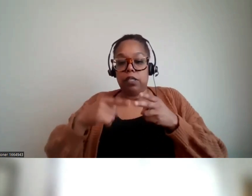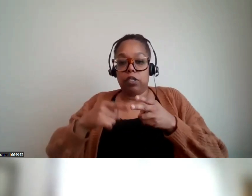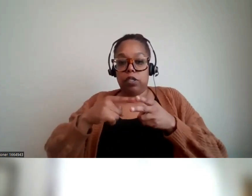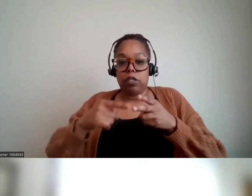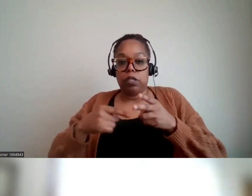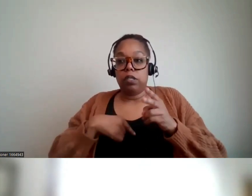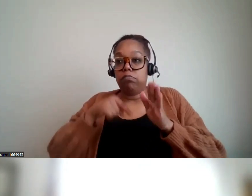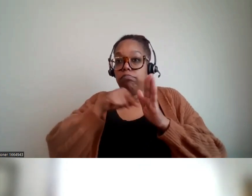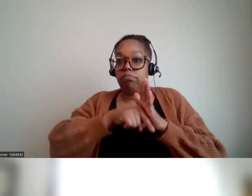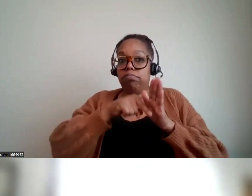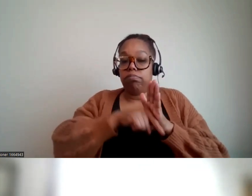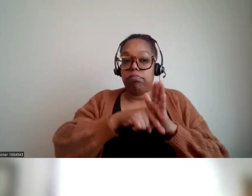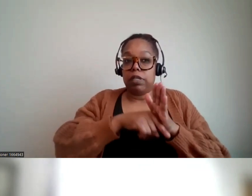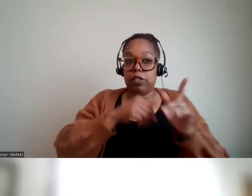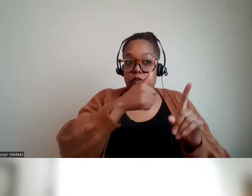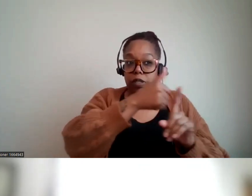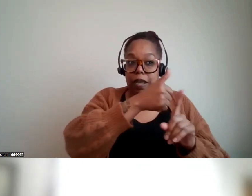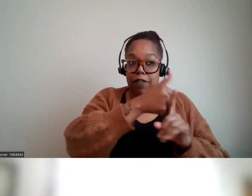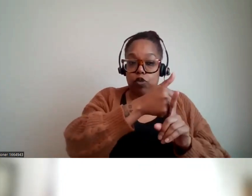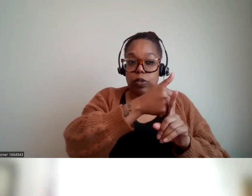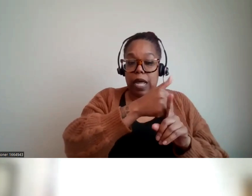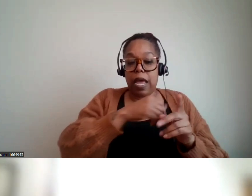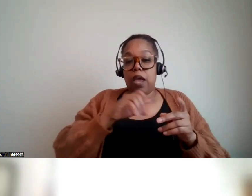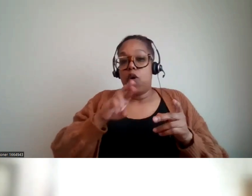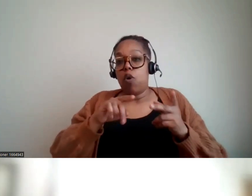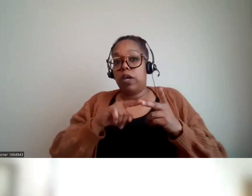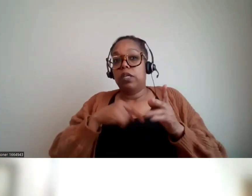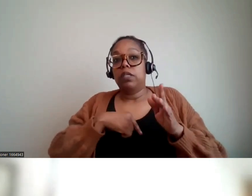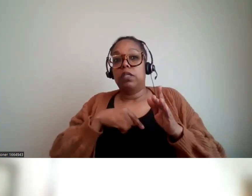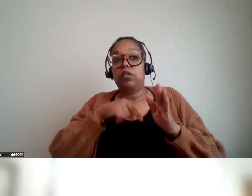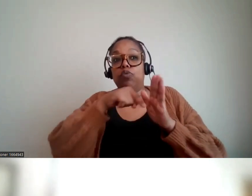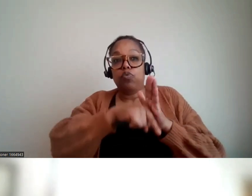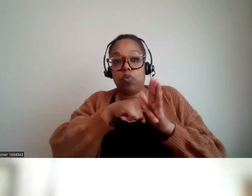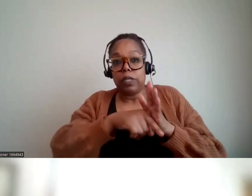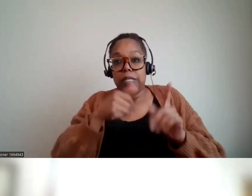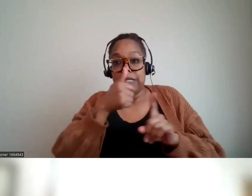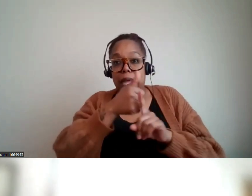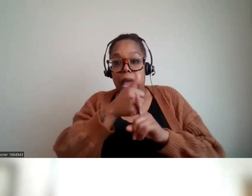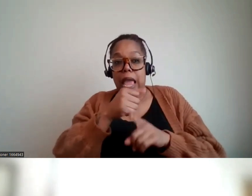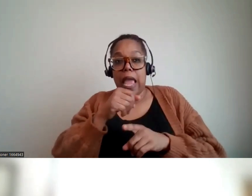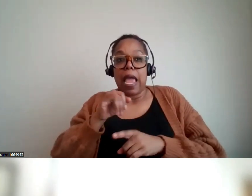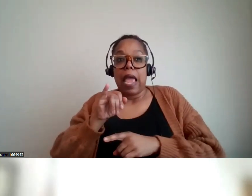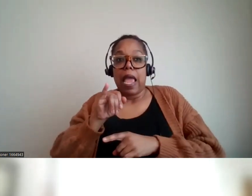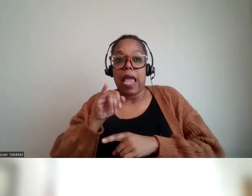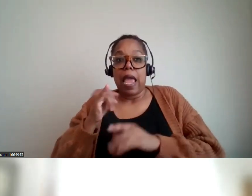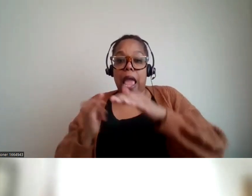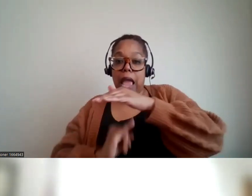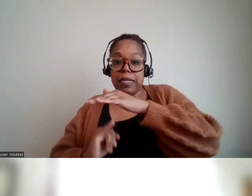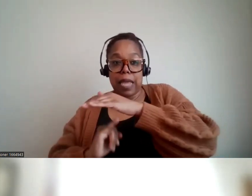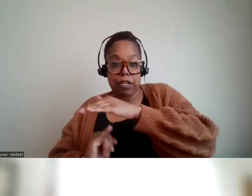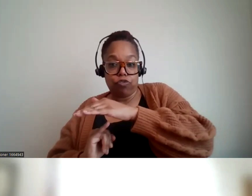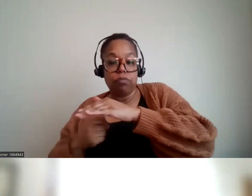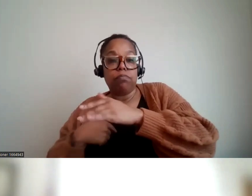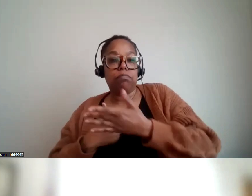Suicidal ideation, and being very, very competent in that is really, really important. 2, being very competent in your